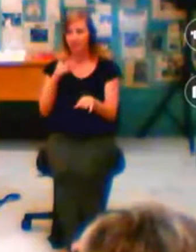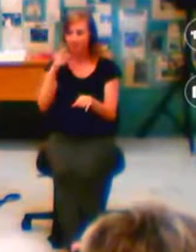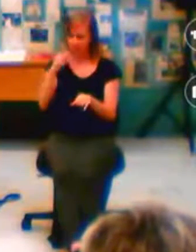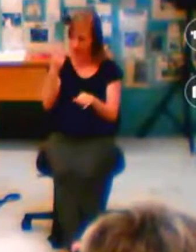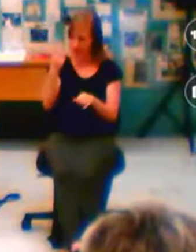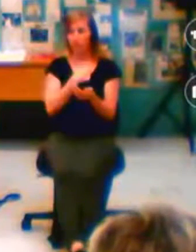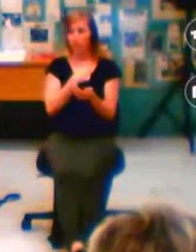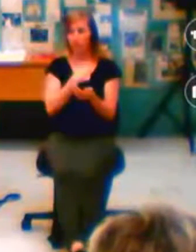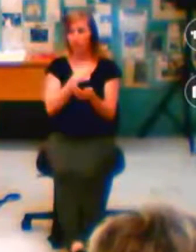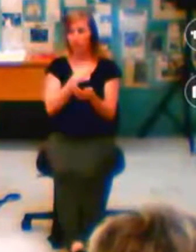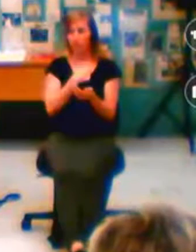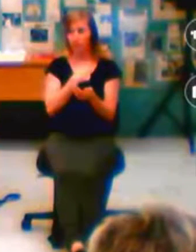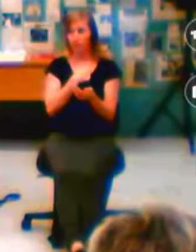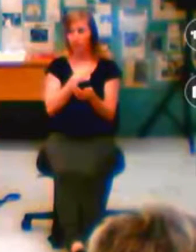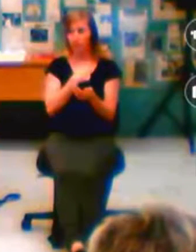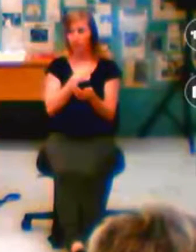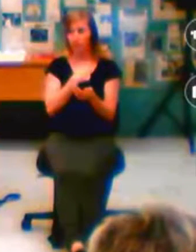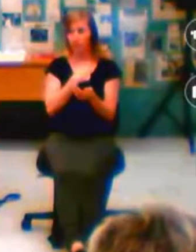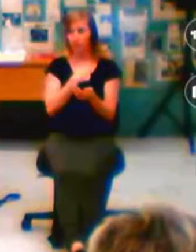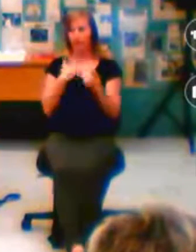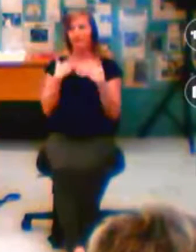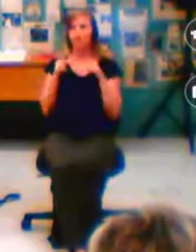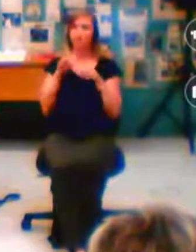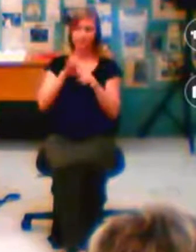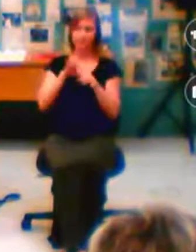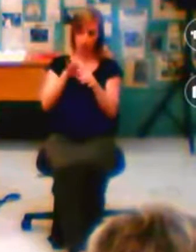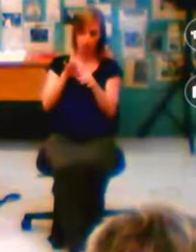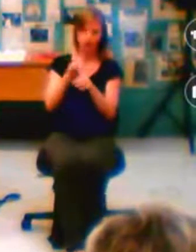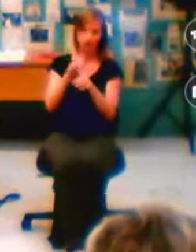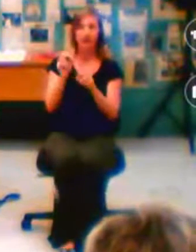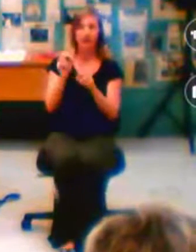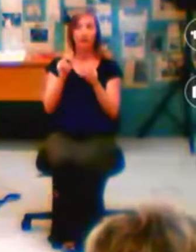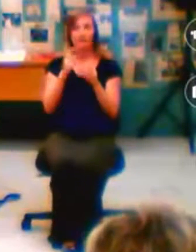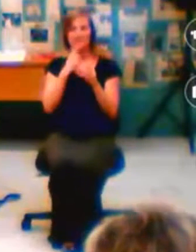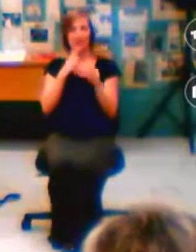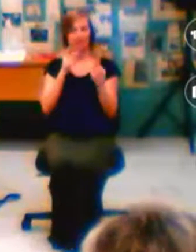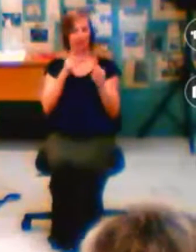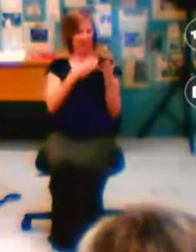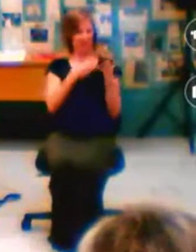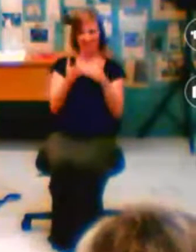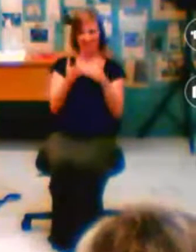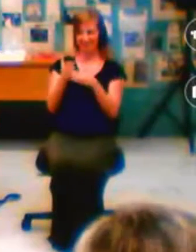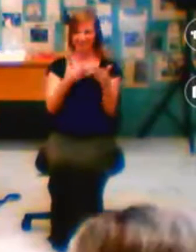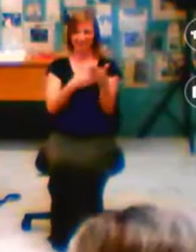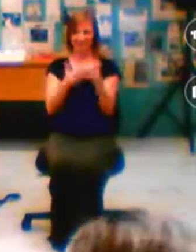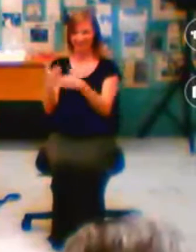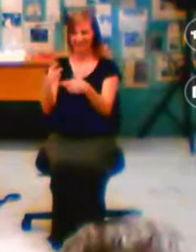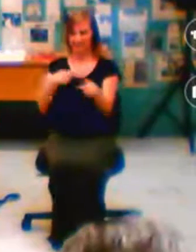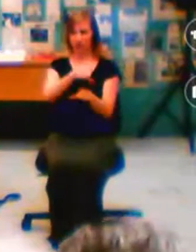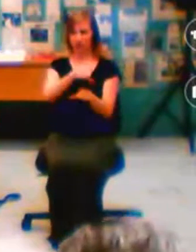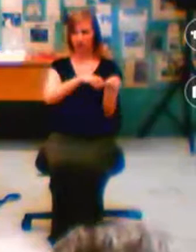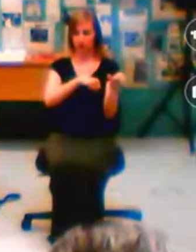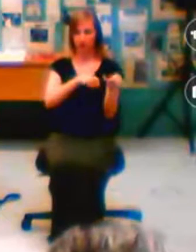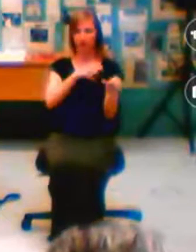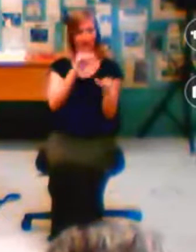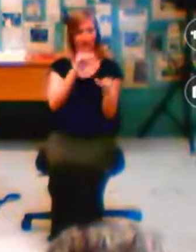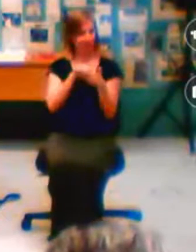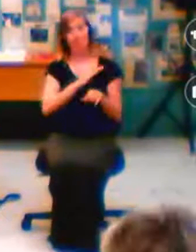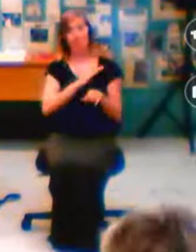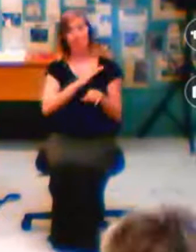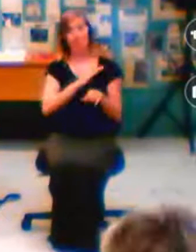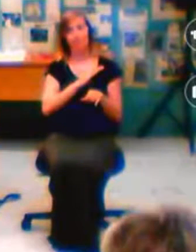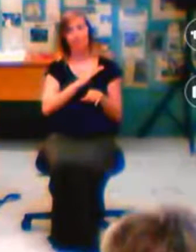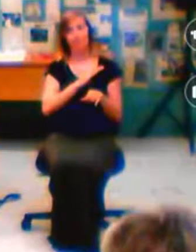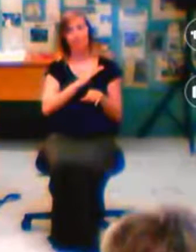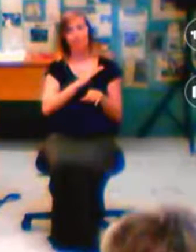universal payer care. That's one of the problems you run if you jump into the system because of the reasons you talked about. You know,